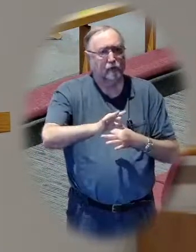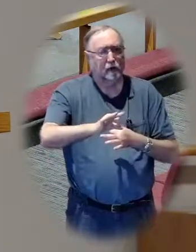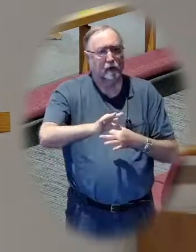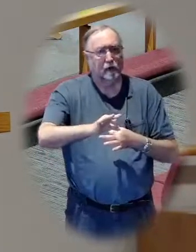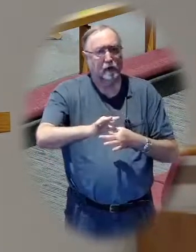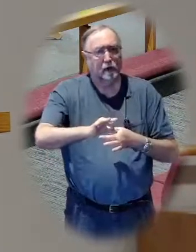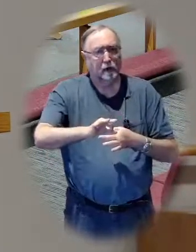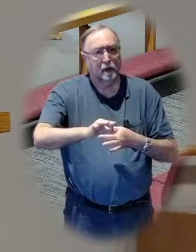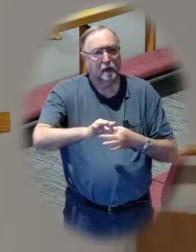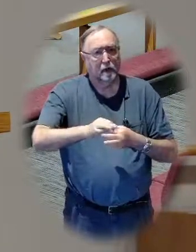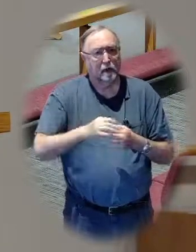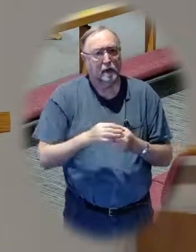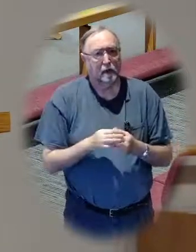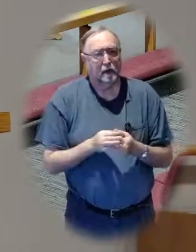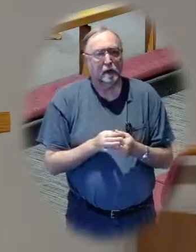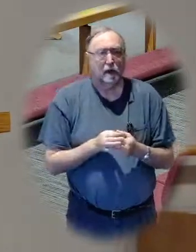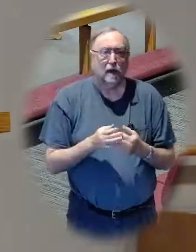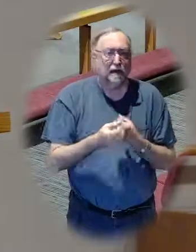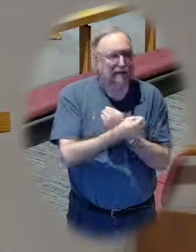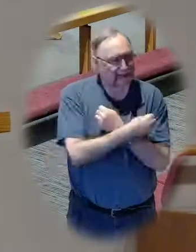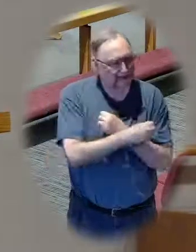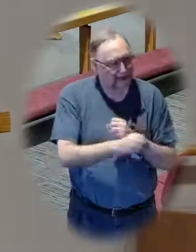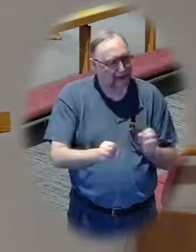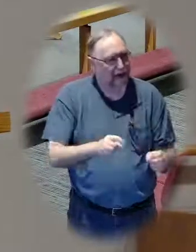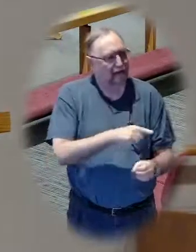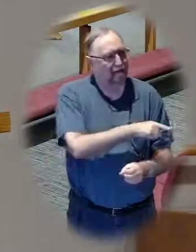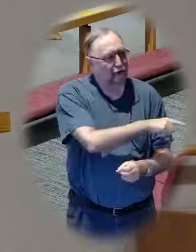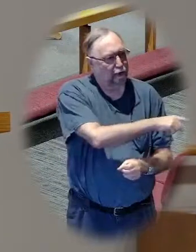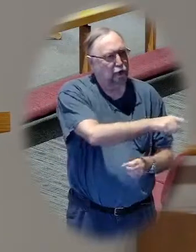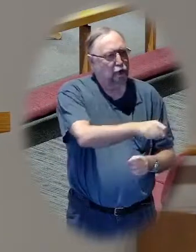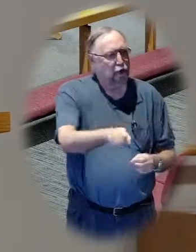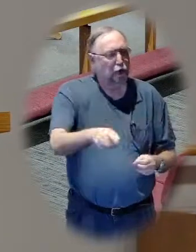that He has indeed redeemed you and I,